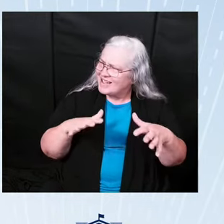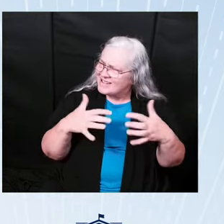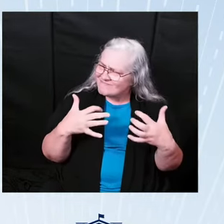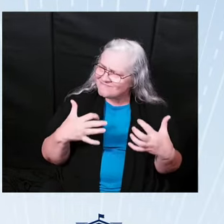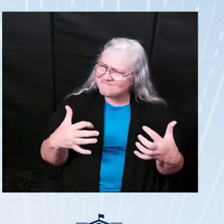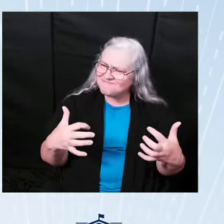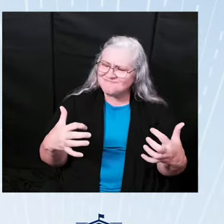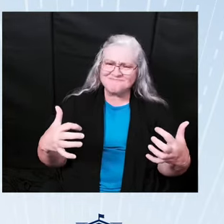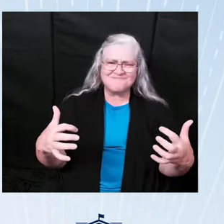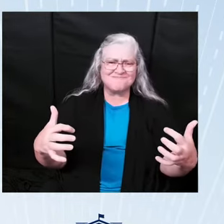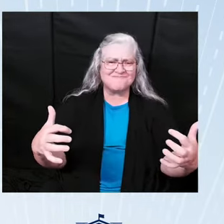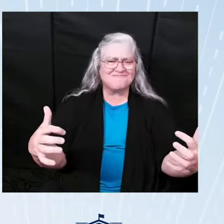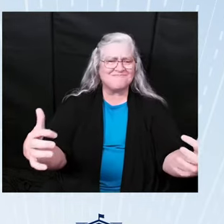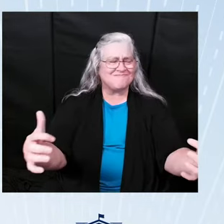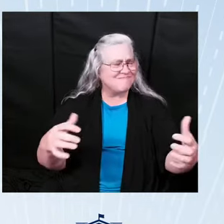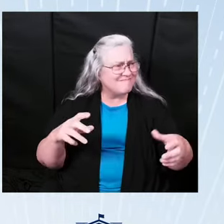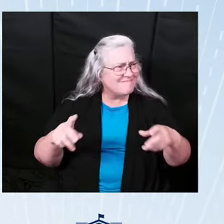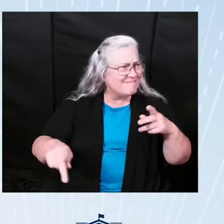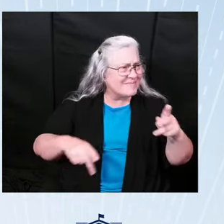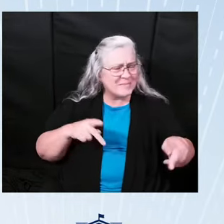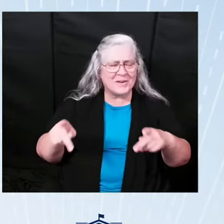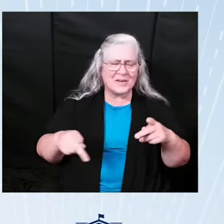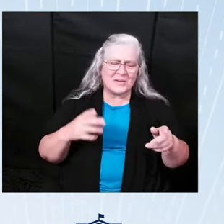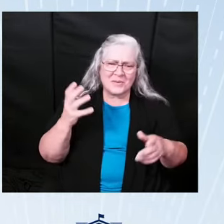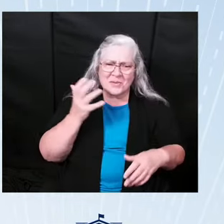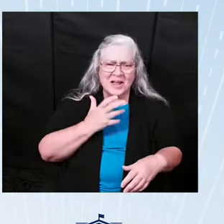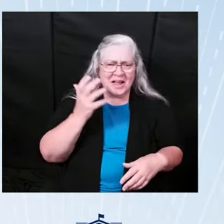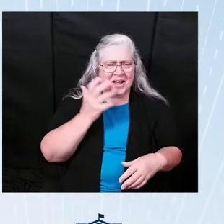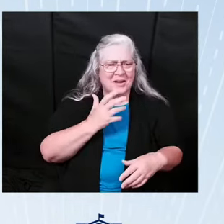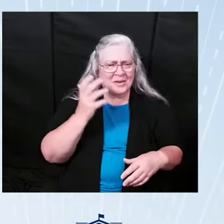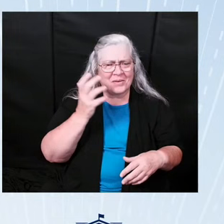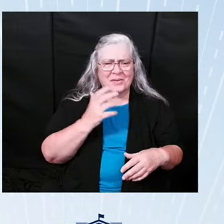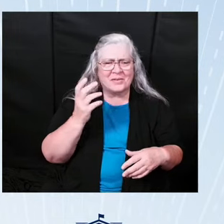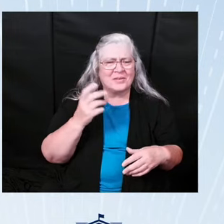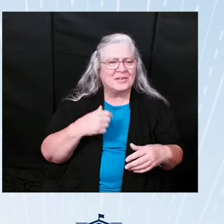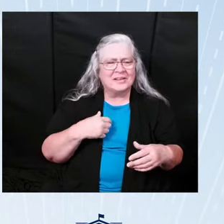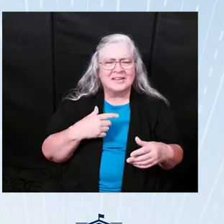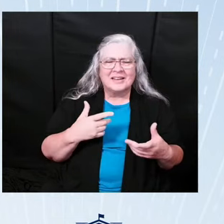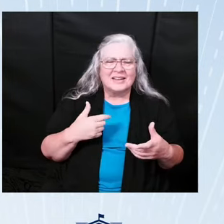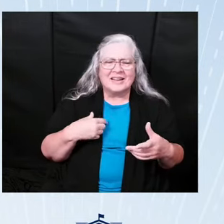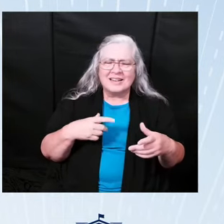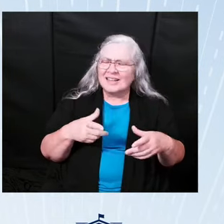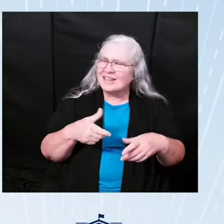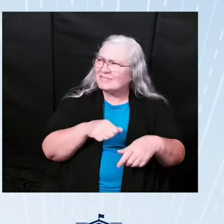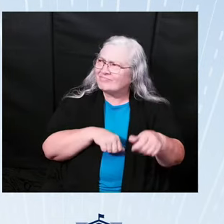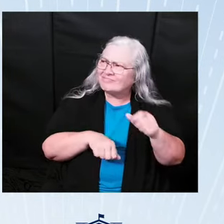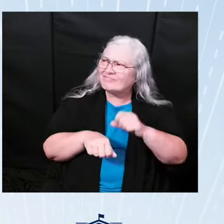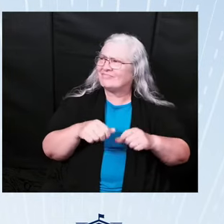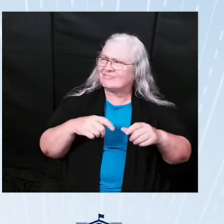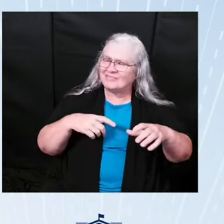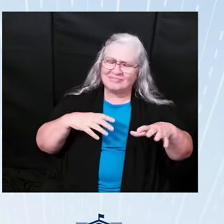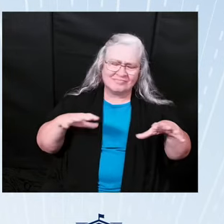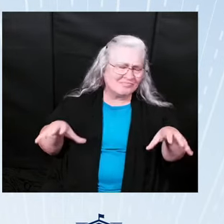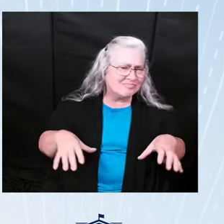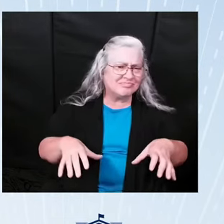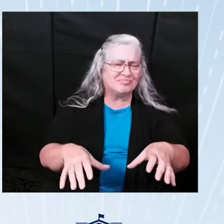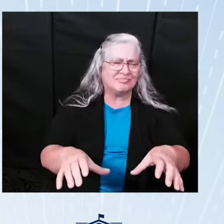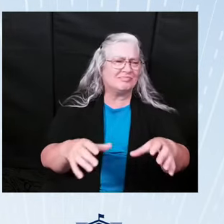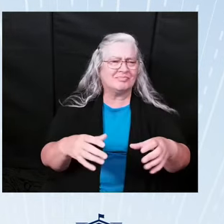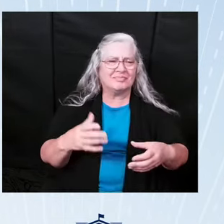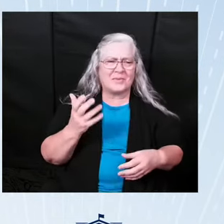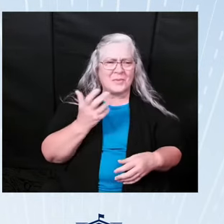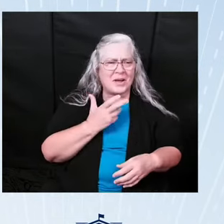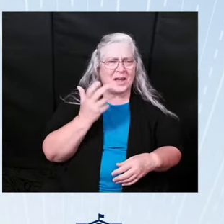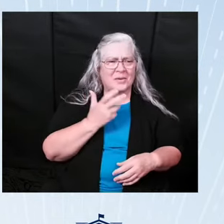have been working in the trenches on these issues for a long time. So I'm delighted that you're here, but I'm also